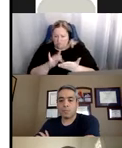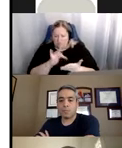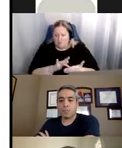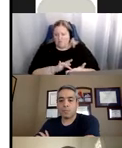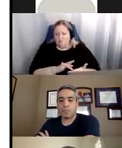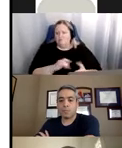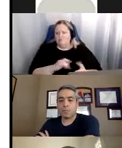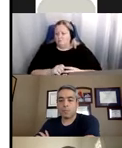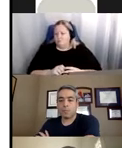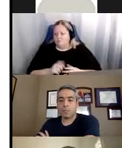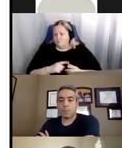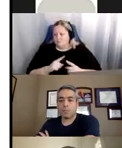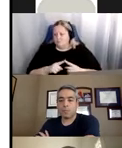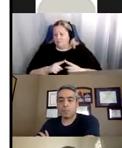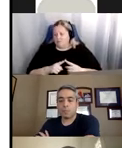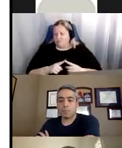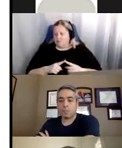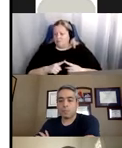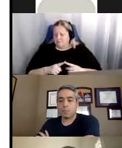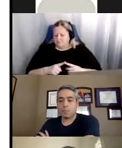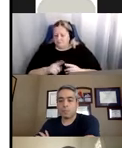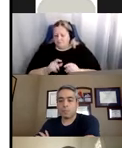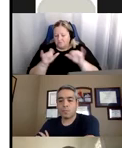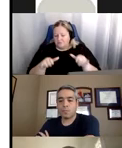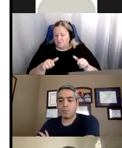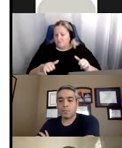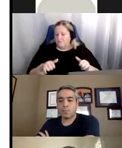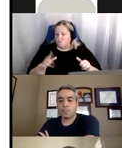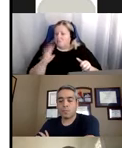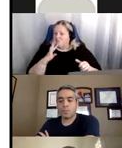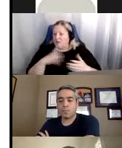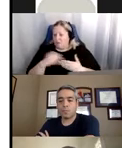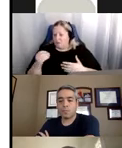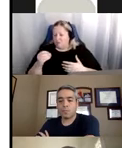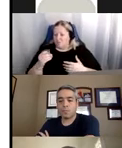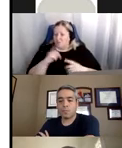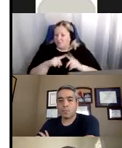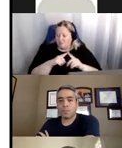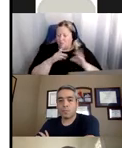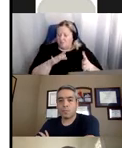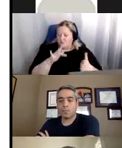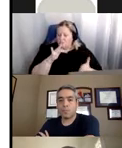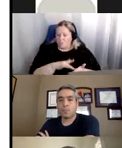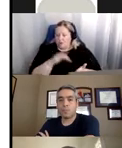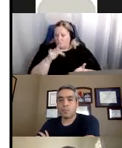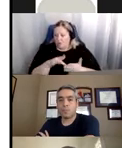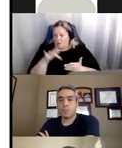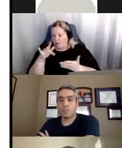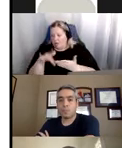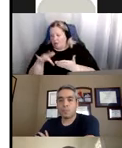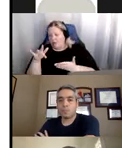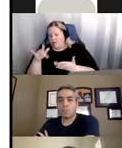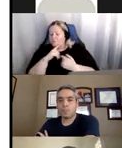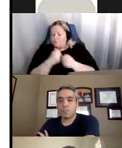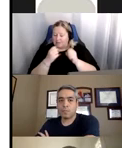select it, and then the system will speak it out loud for you. So you can do this different ways. You can select one by one, you can make a